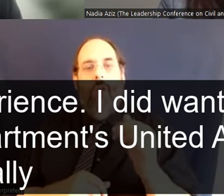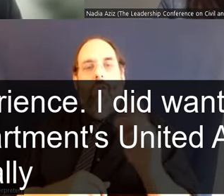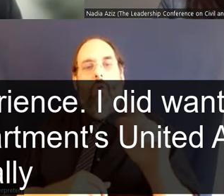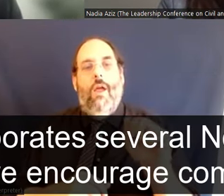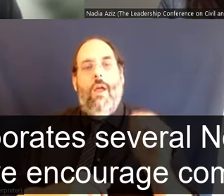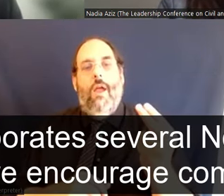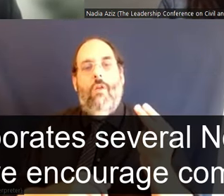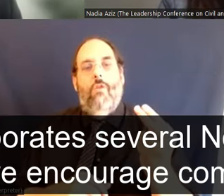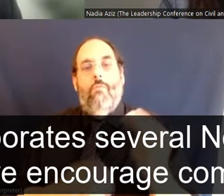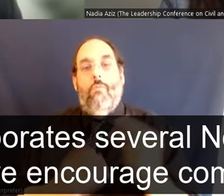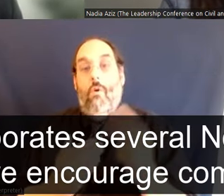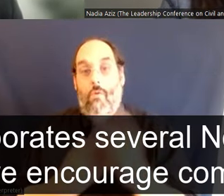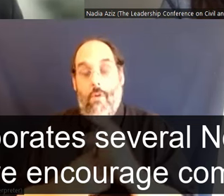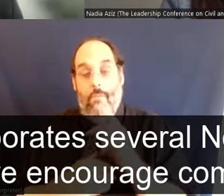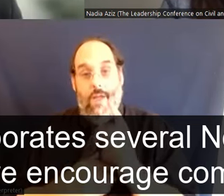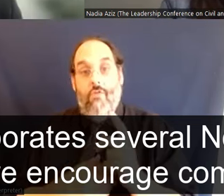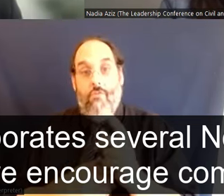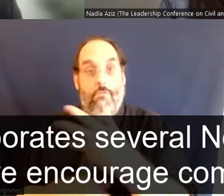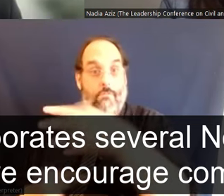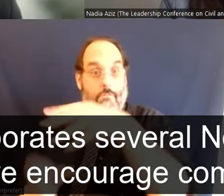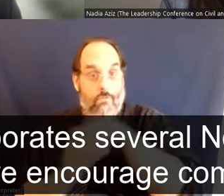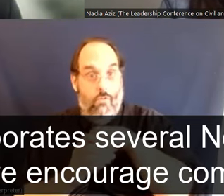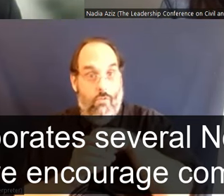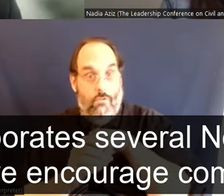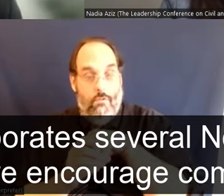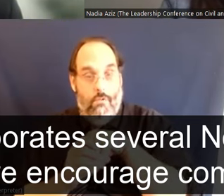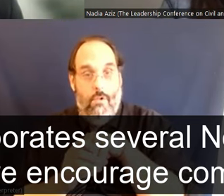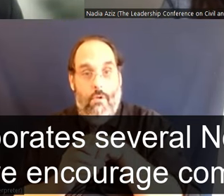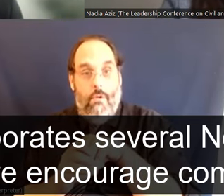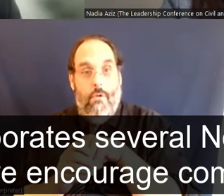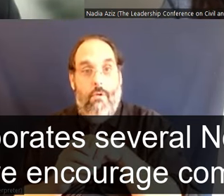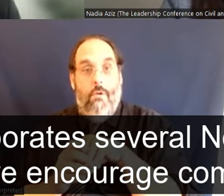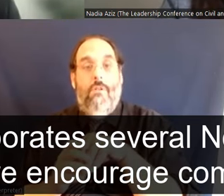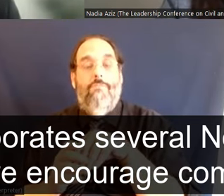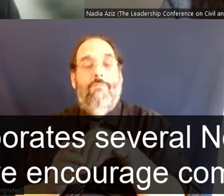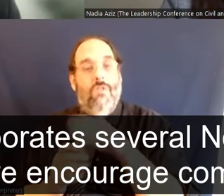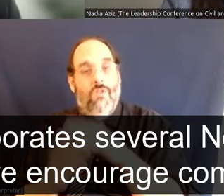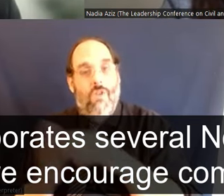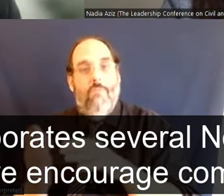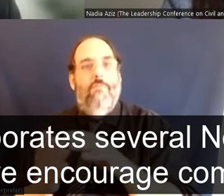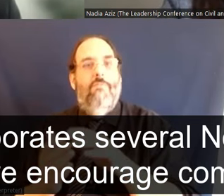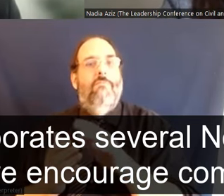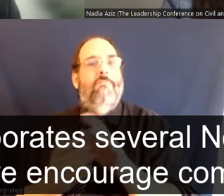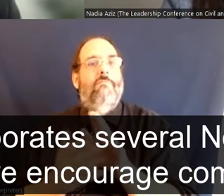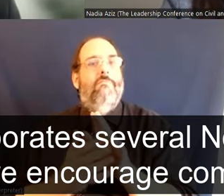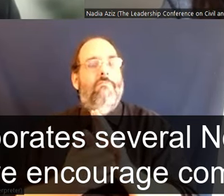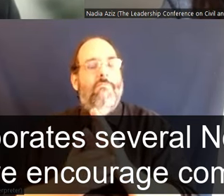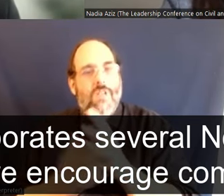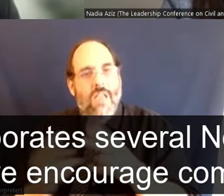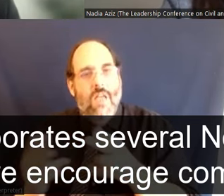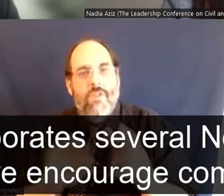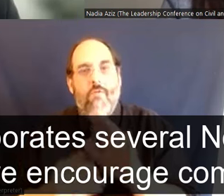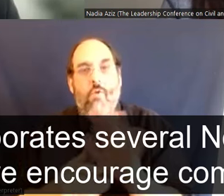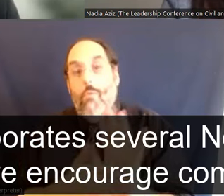Hate program actually incorporates several Not in Our Town film clips. And we